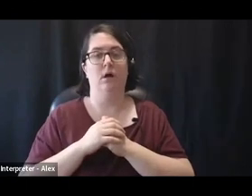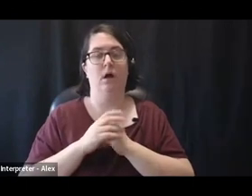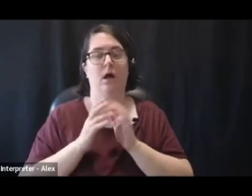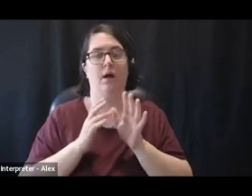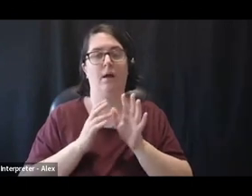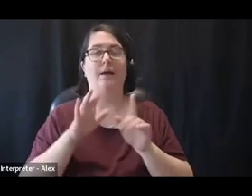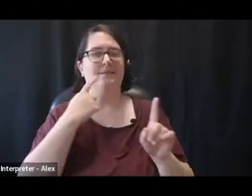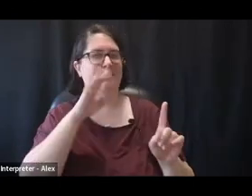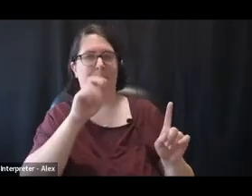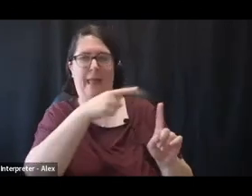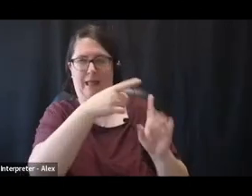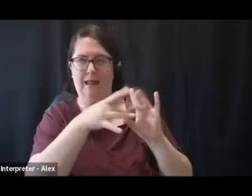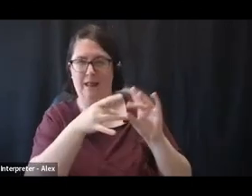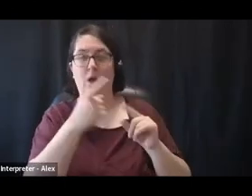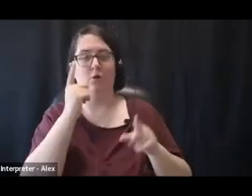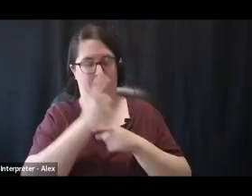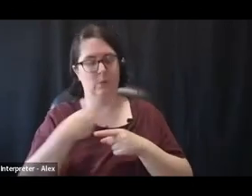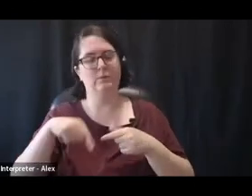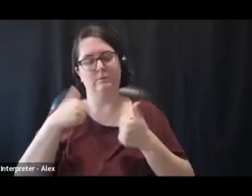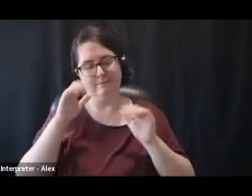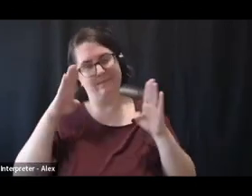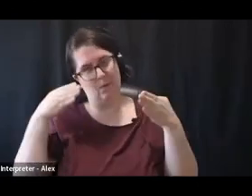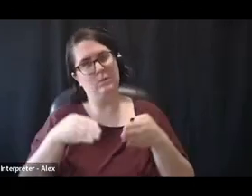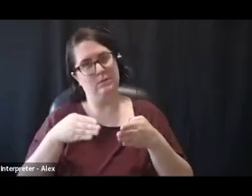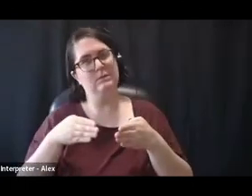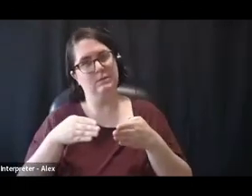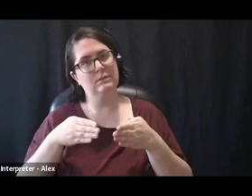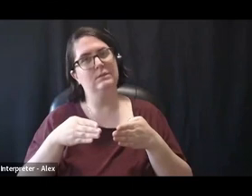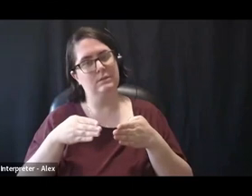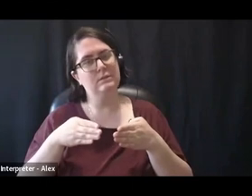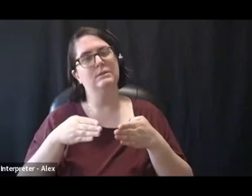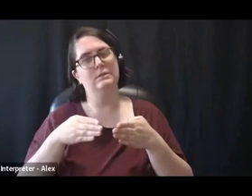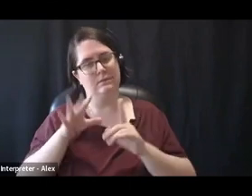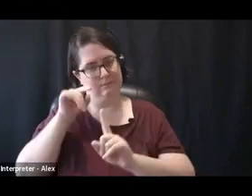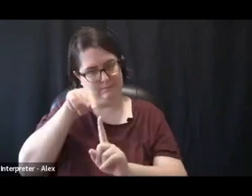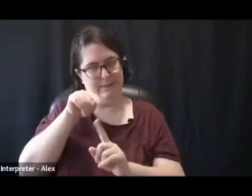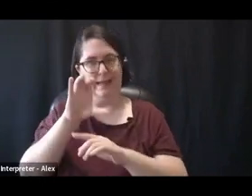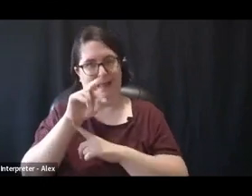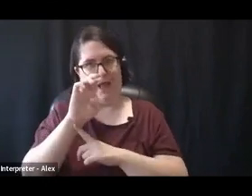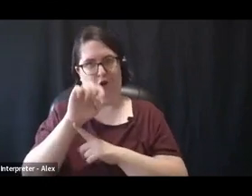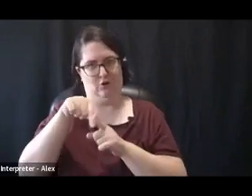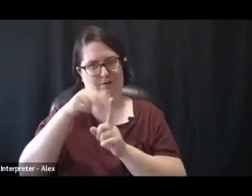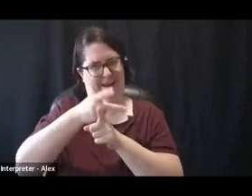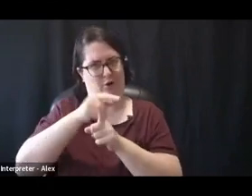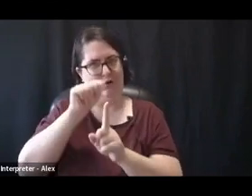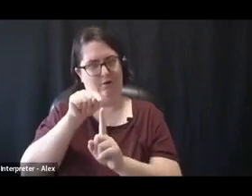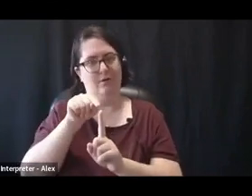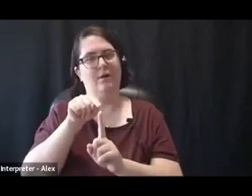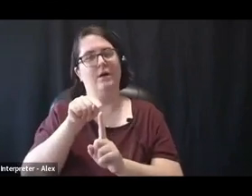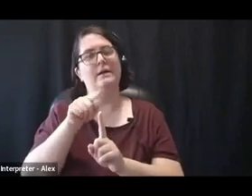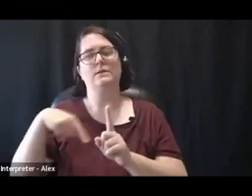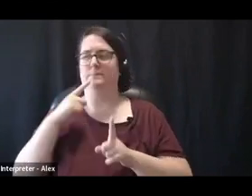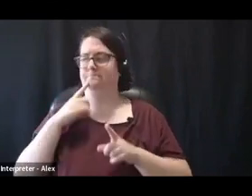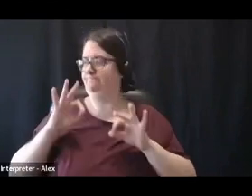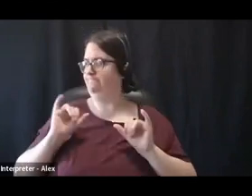like Benjamin said, we really try to focus our energies around care. So we decided